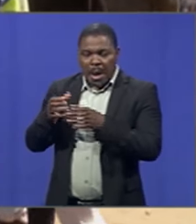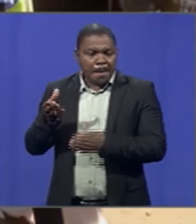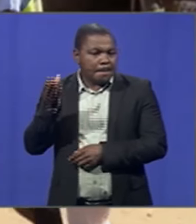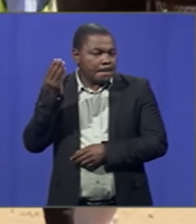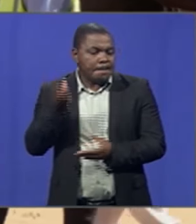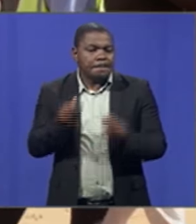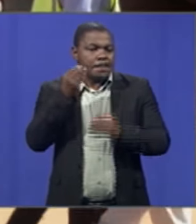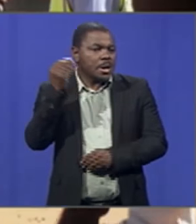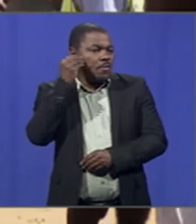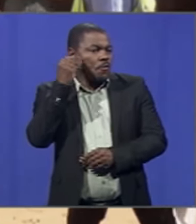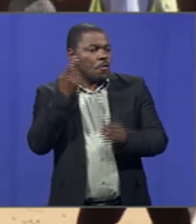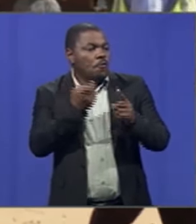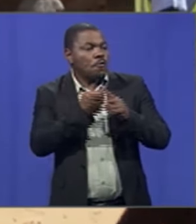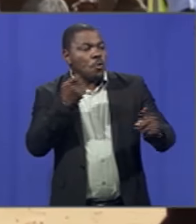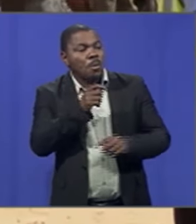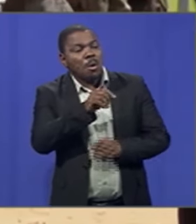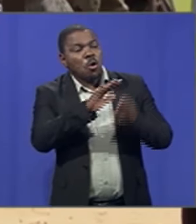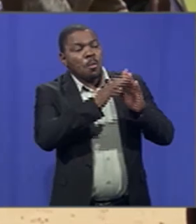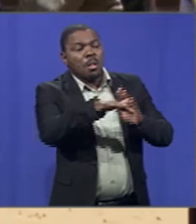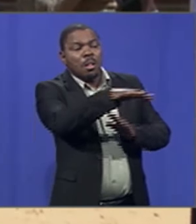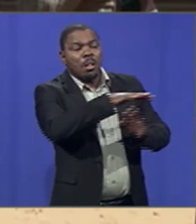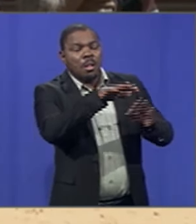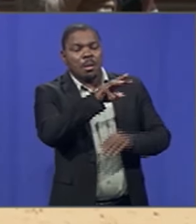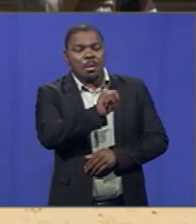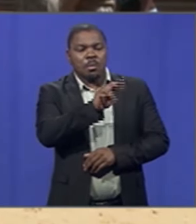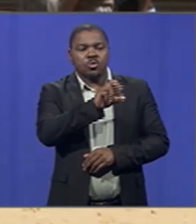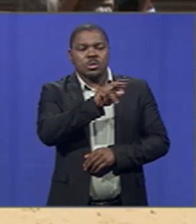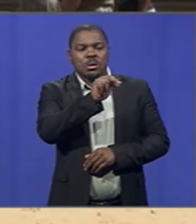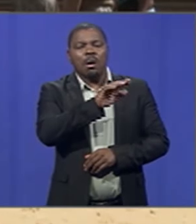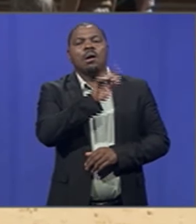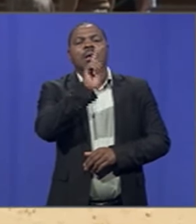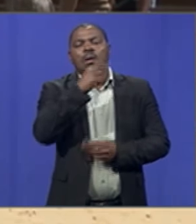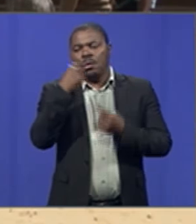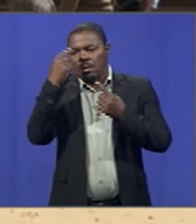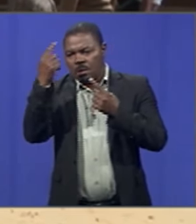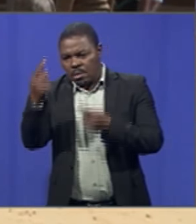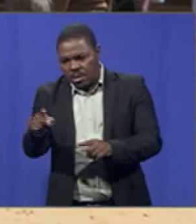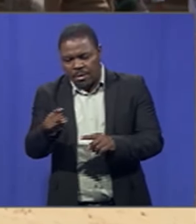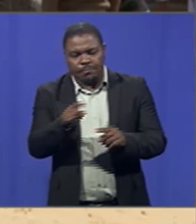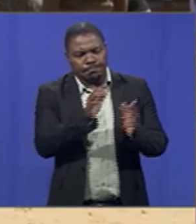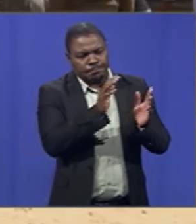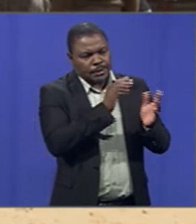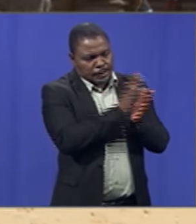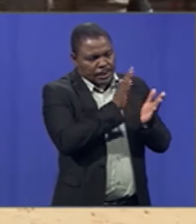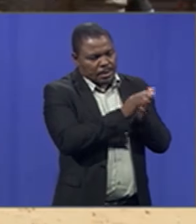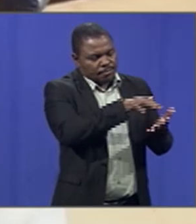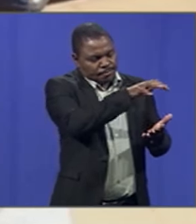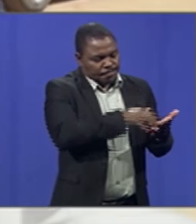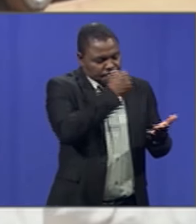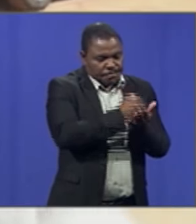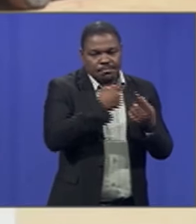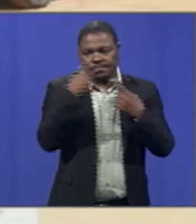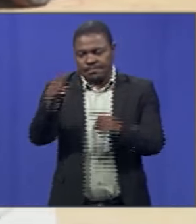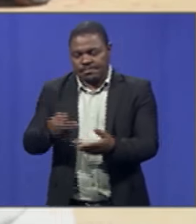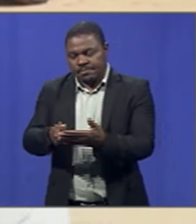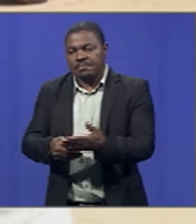tshedimosetso go tswa go baagi ba mo toropong ya Musina mme morago ga fao ba ile ba fitlhela ditshwanelo tsa go ka puruputsa polasa. Here they